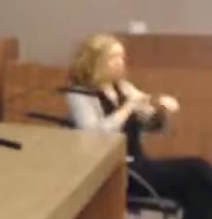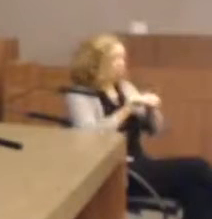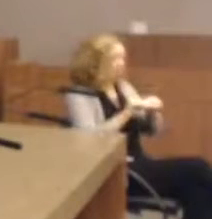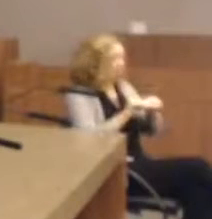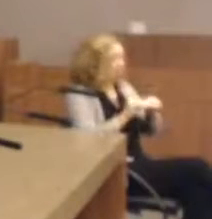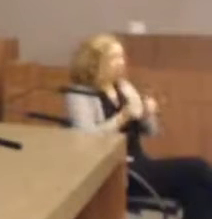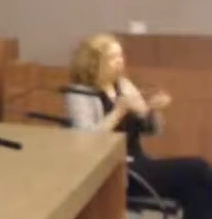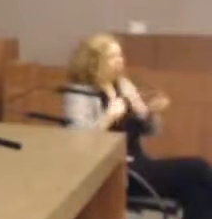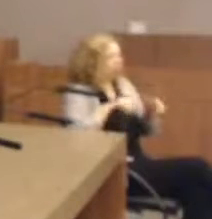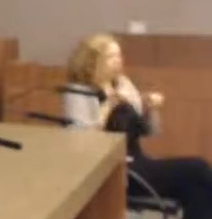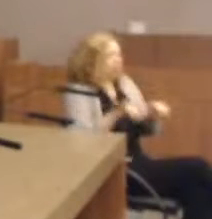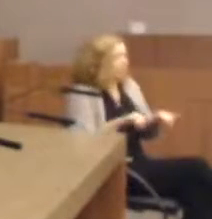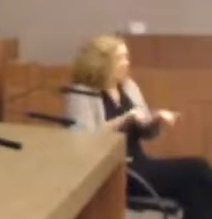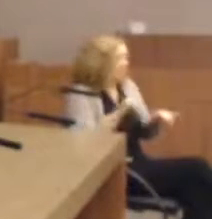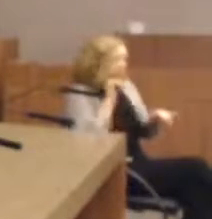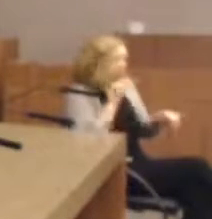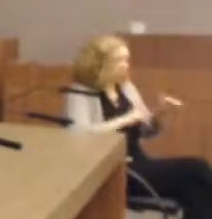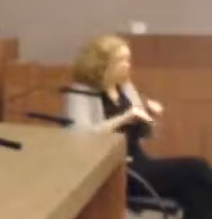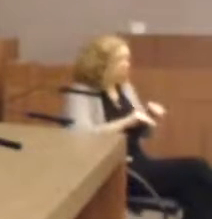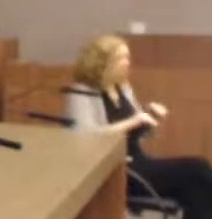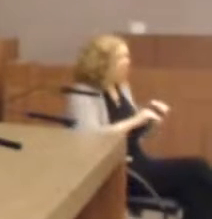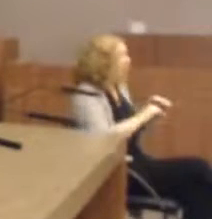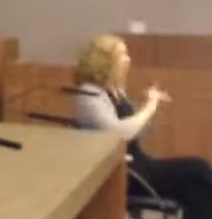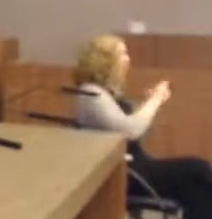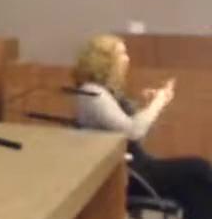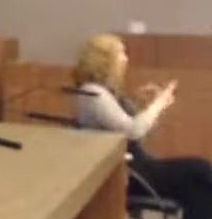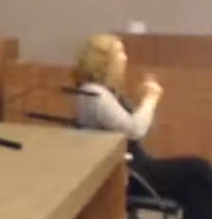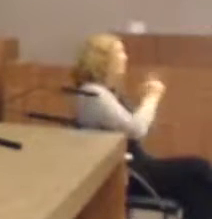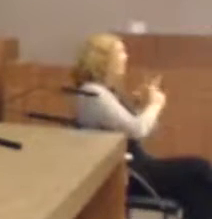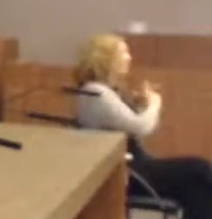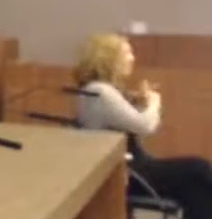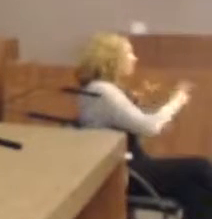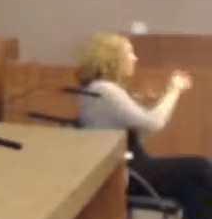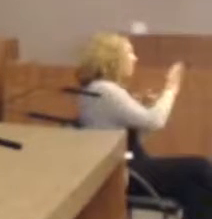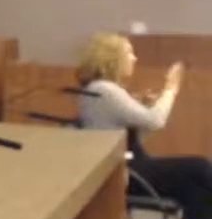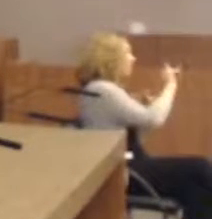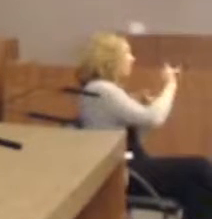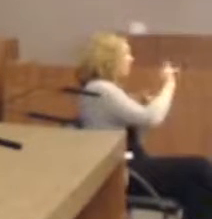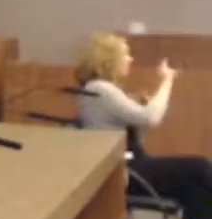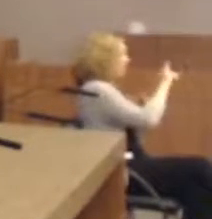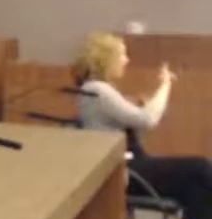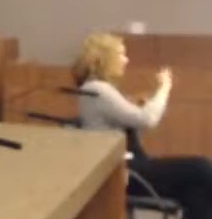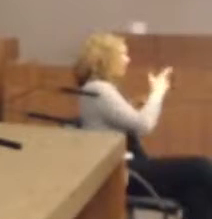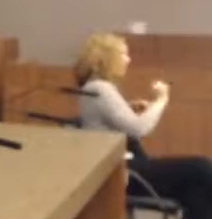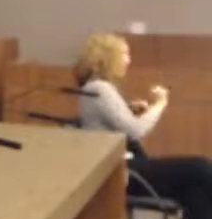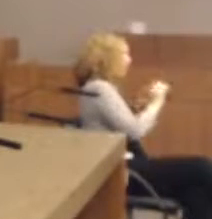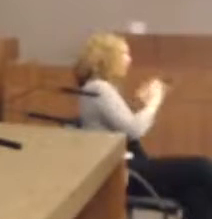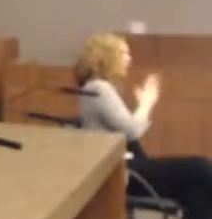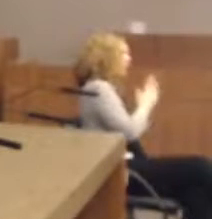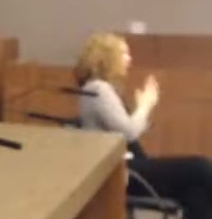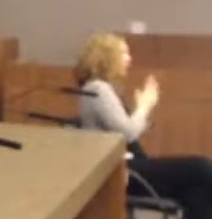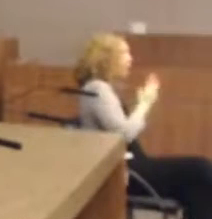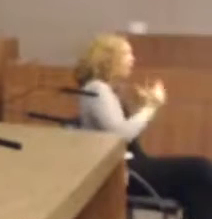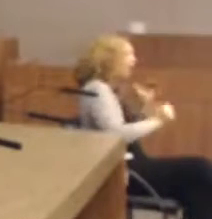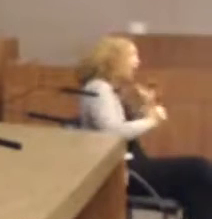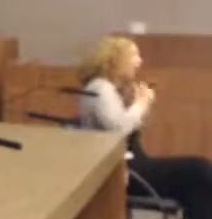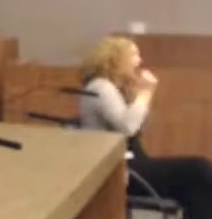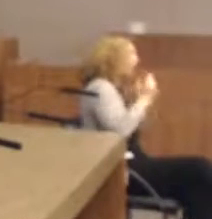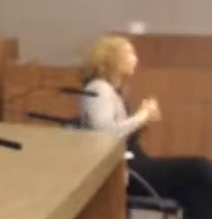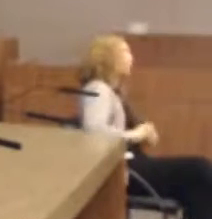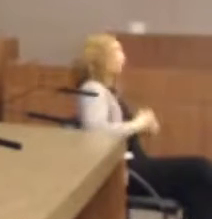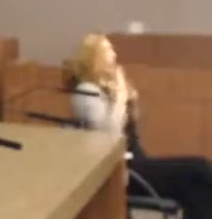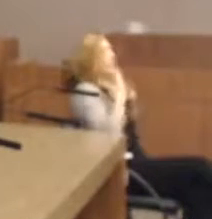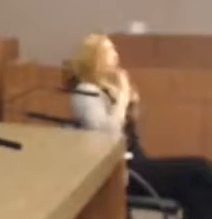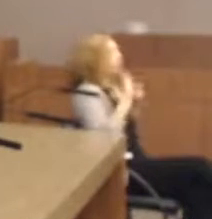put. So the first one is flight. In flight, we get hyper aroused. Remember, all those chemicals are going to go to our